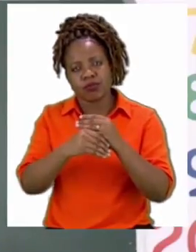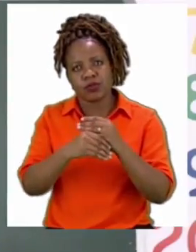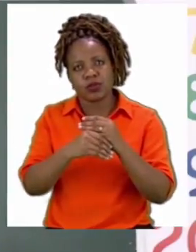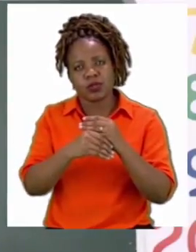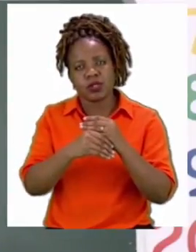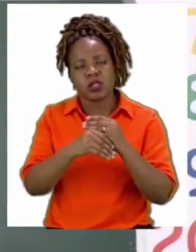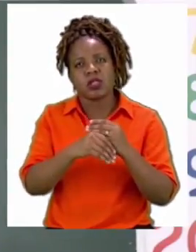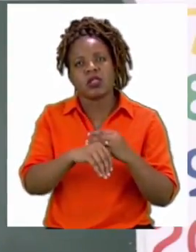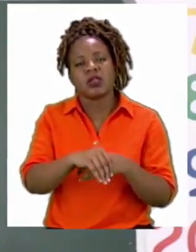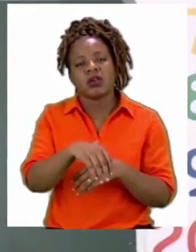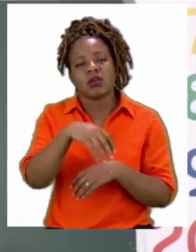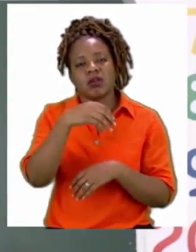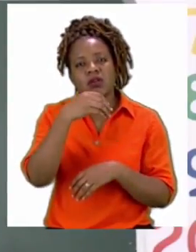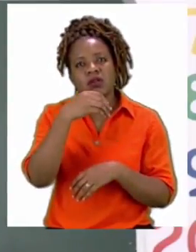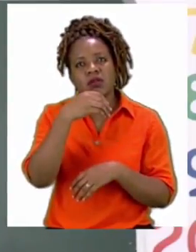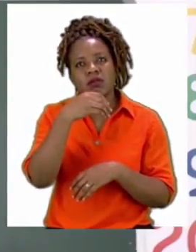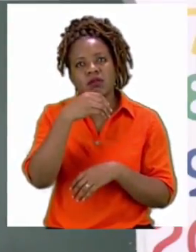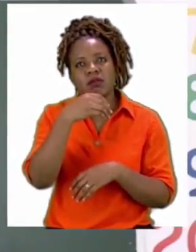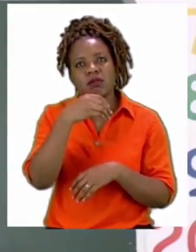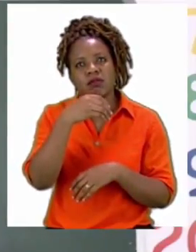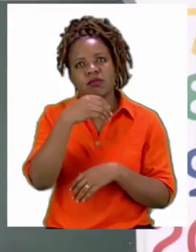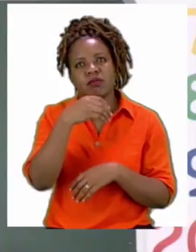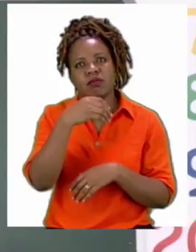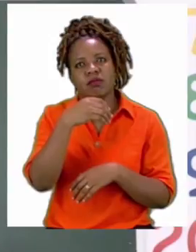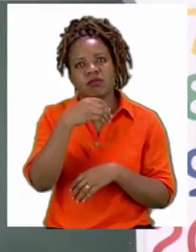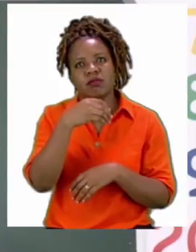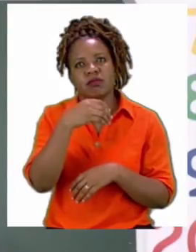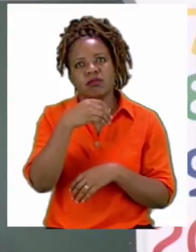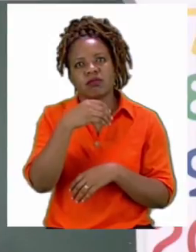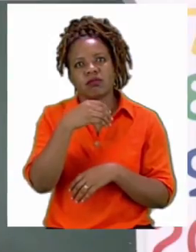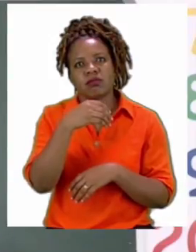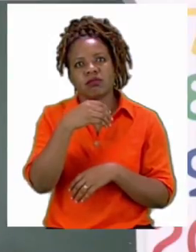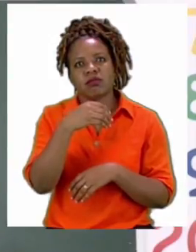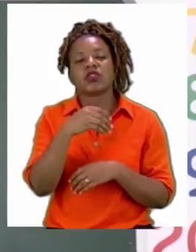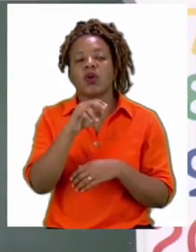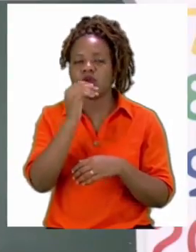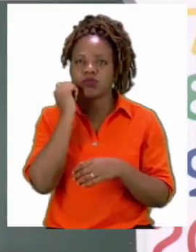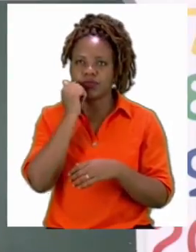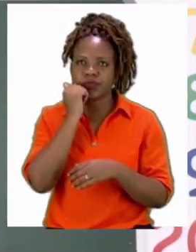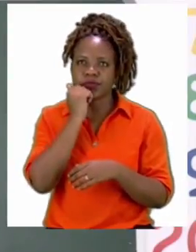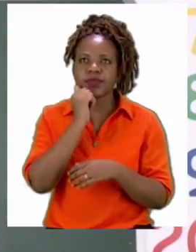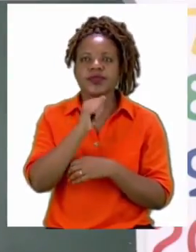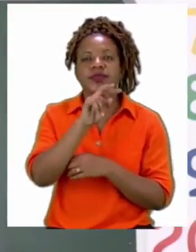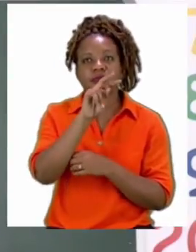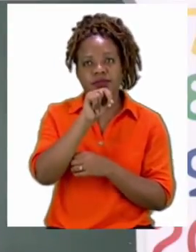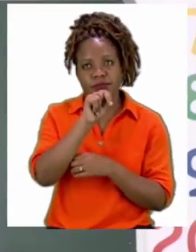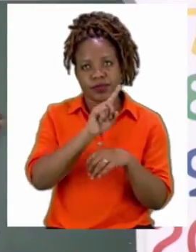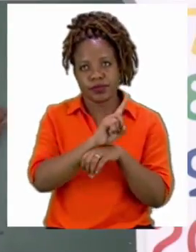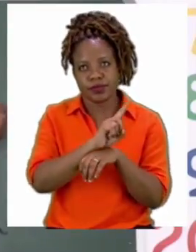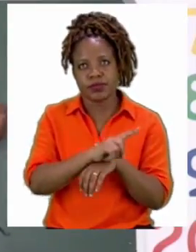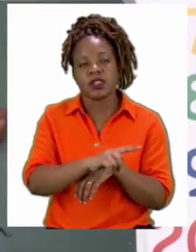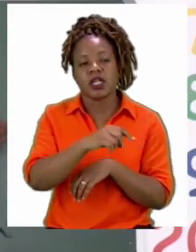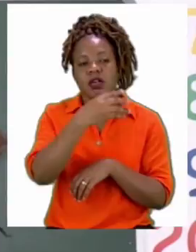30, 40, let's start with 30, 46. Let's start with Ondangwa. We are going to say